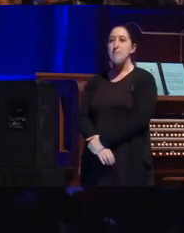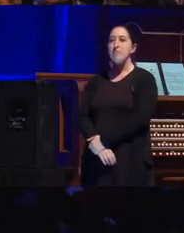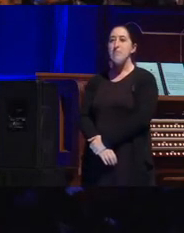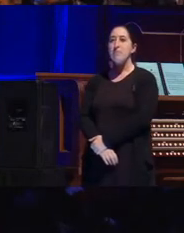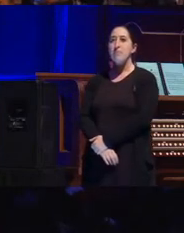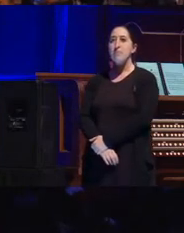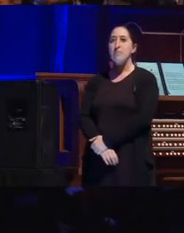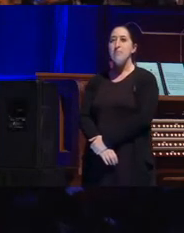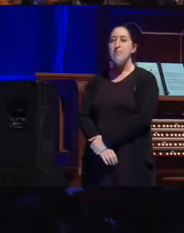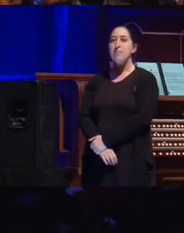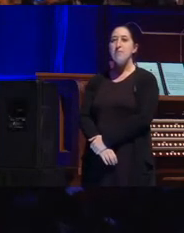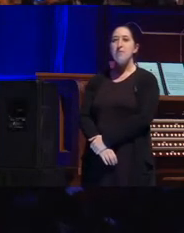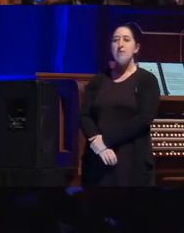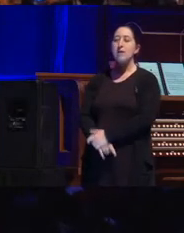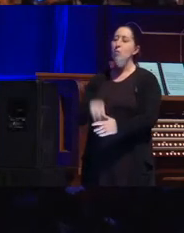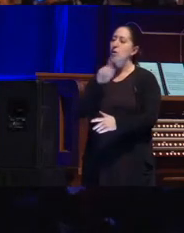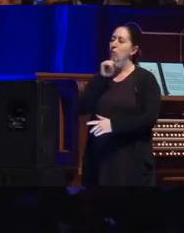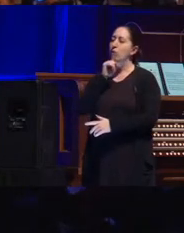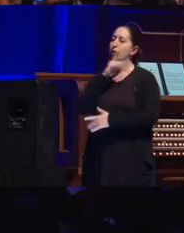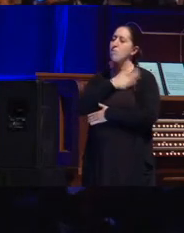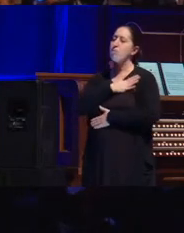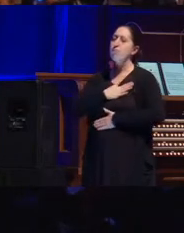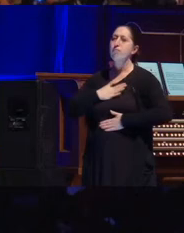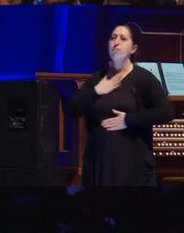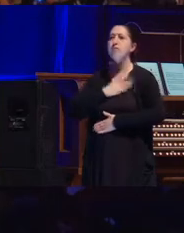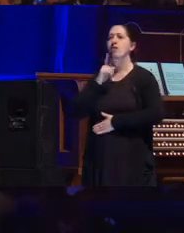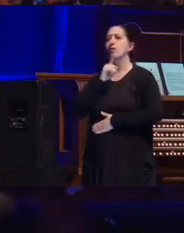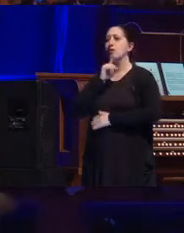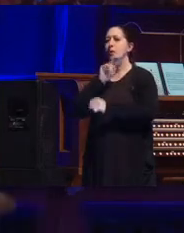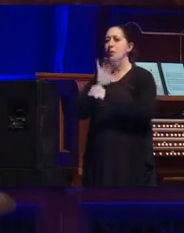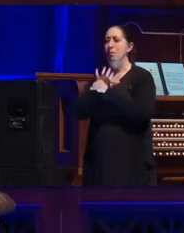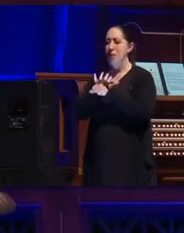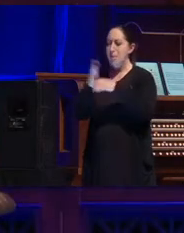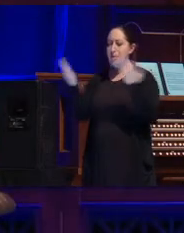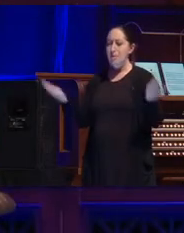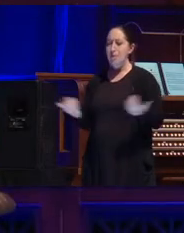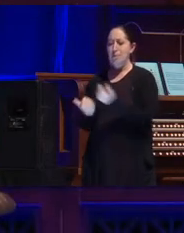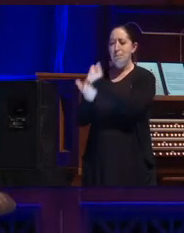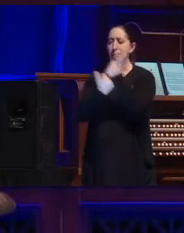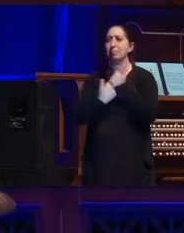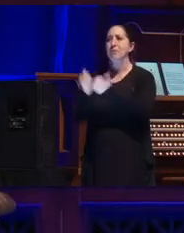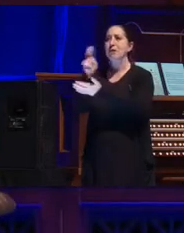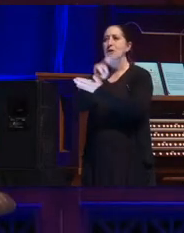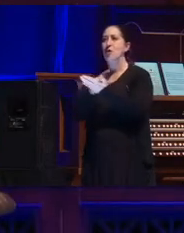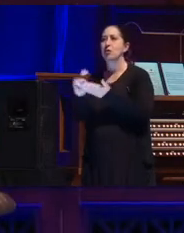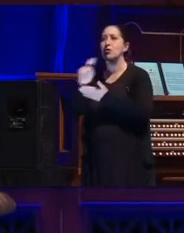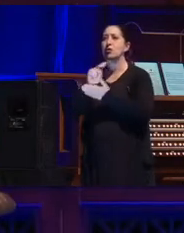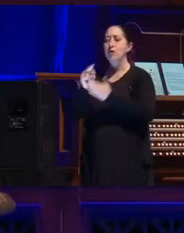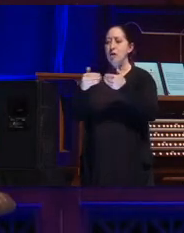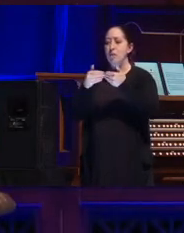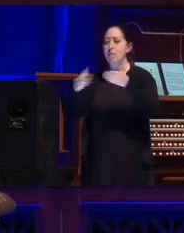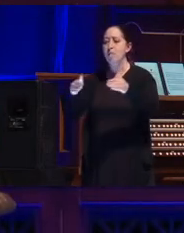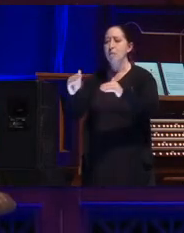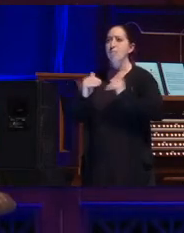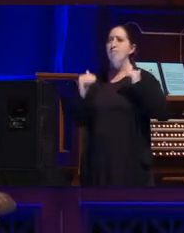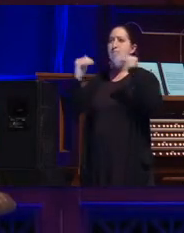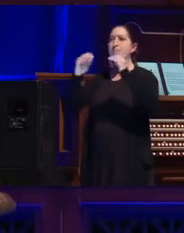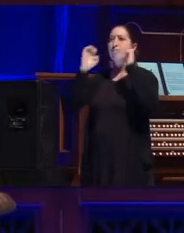We are deeply appreciative for your commitment to the university and to public higher